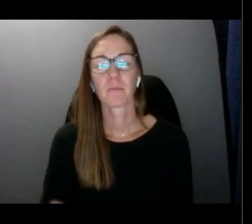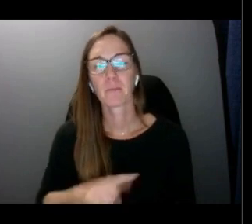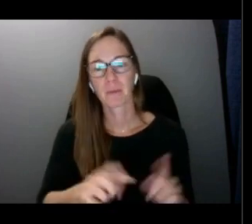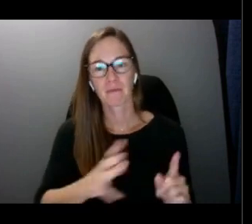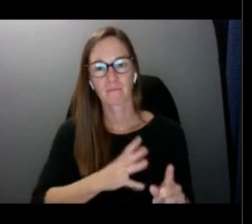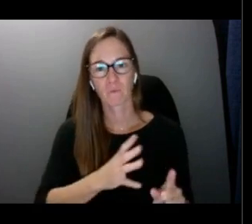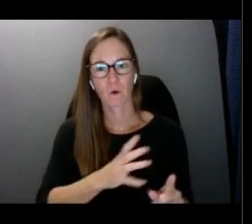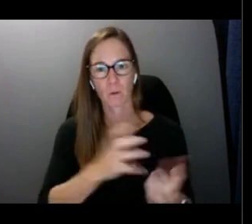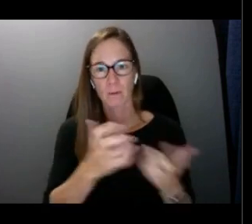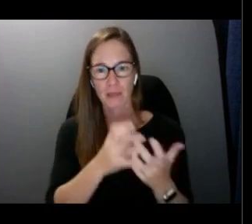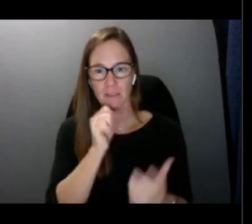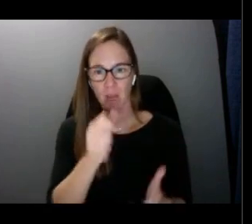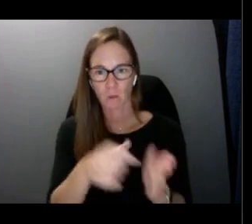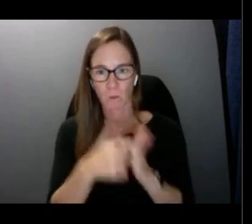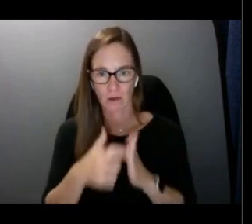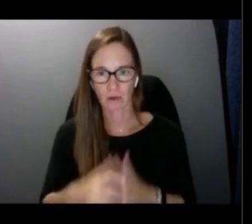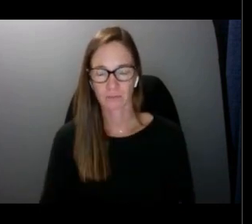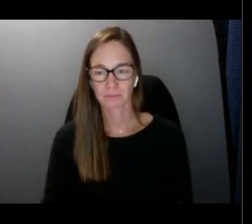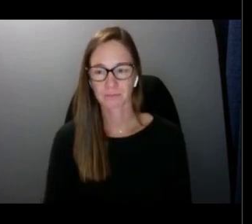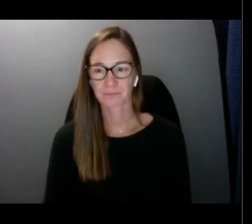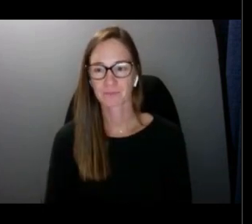required.